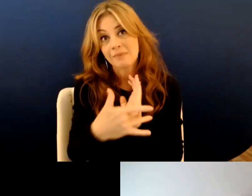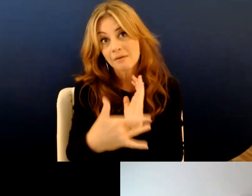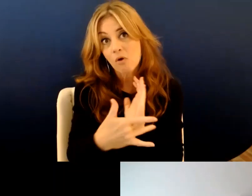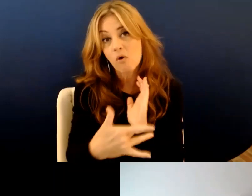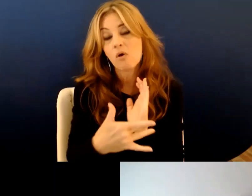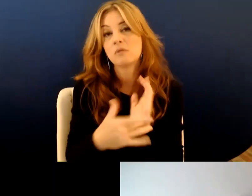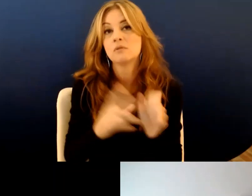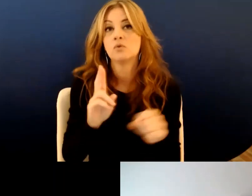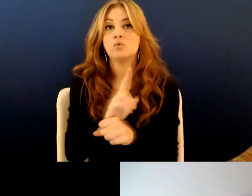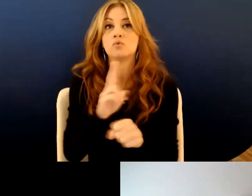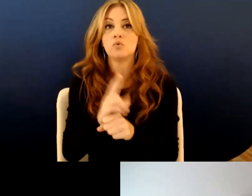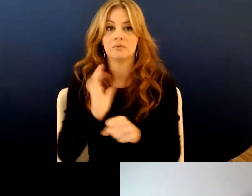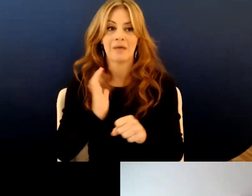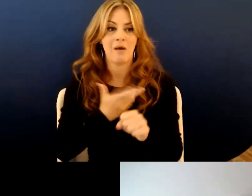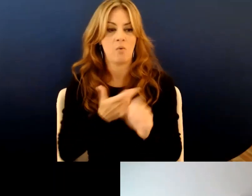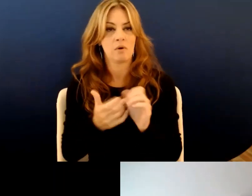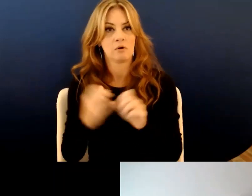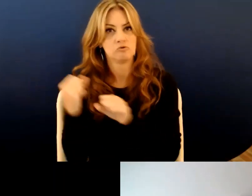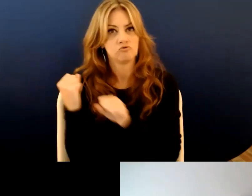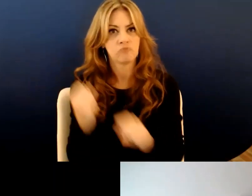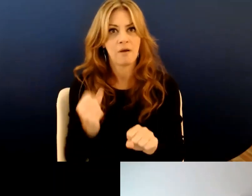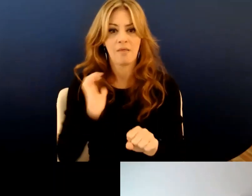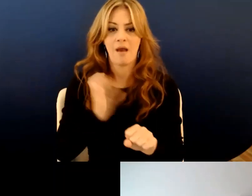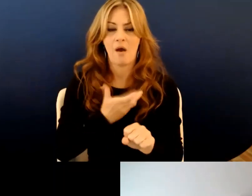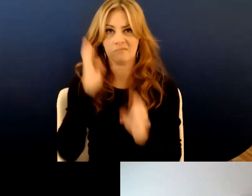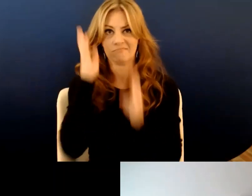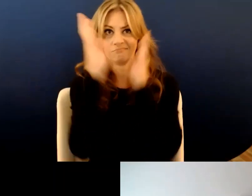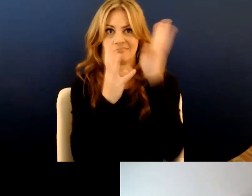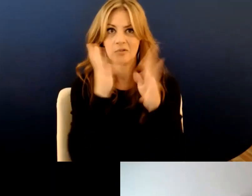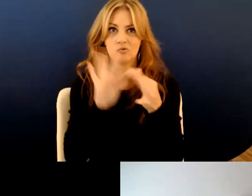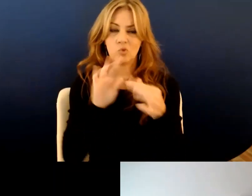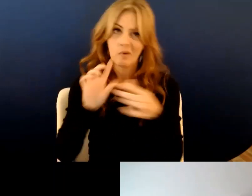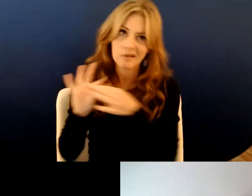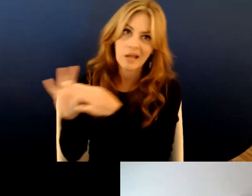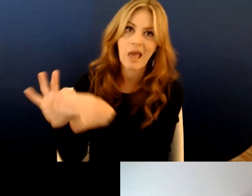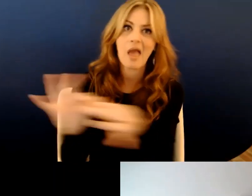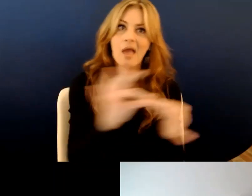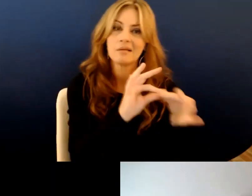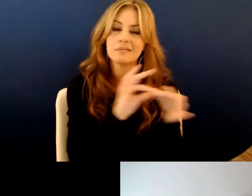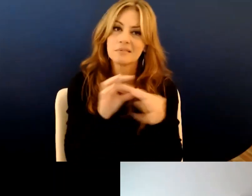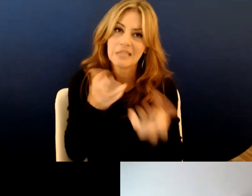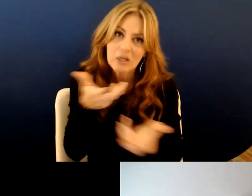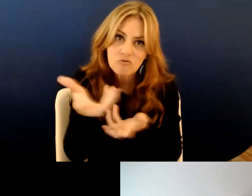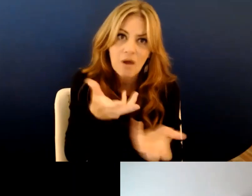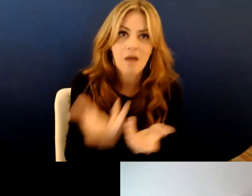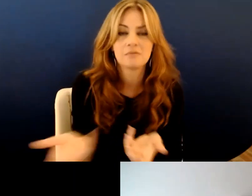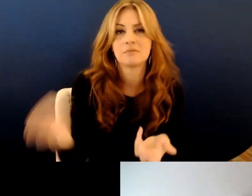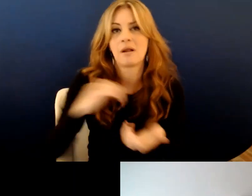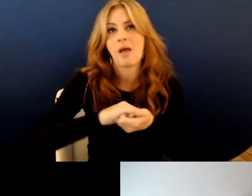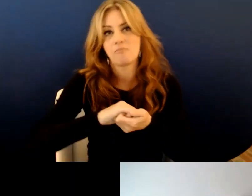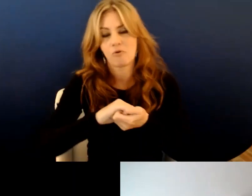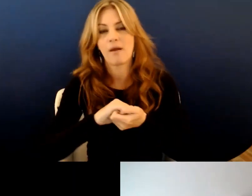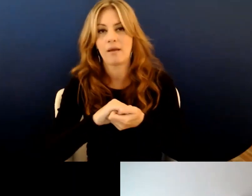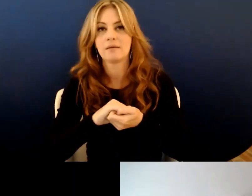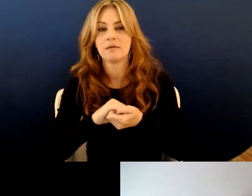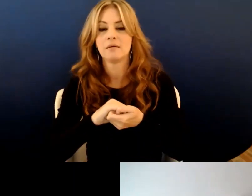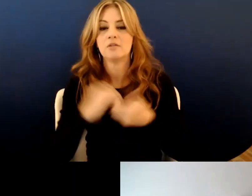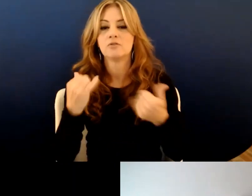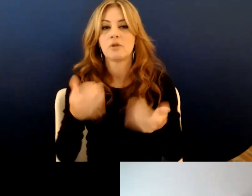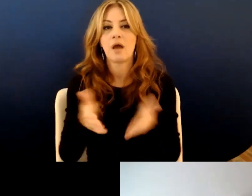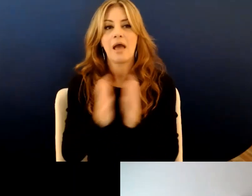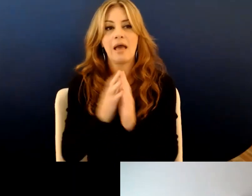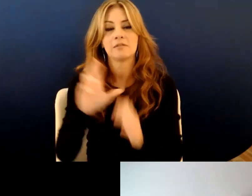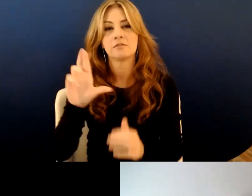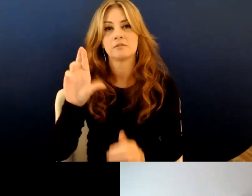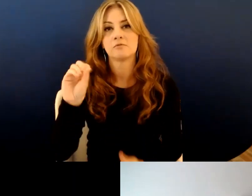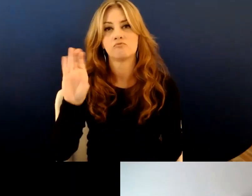own capacities and creativity to connect, to interact, and to collaborate together. So I'm going to ask Robert Smith,